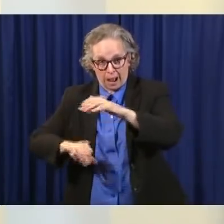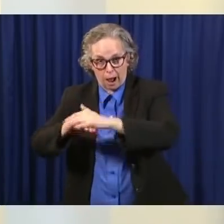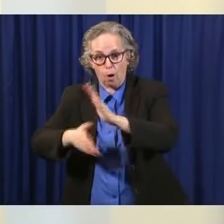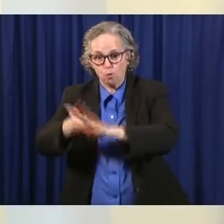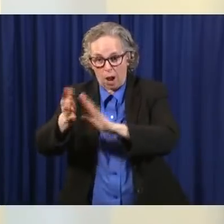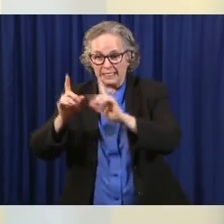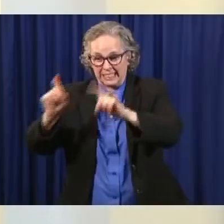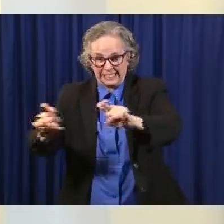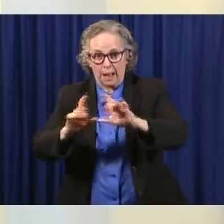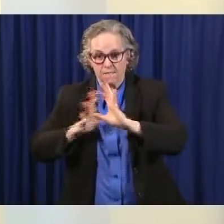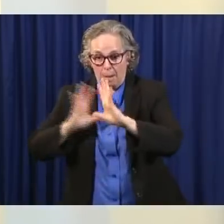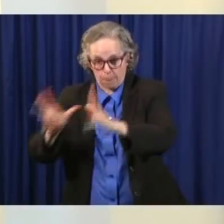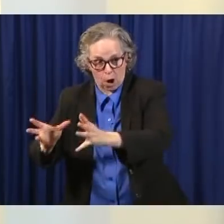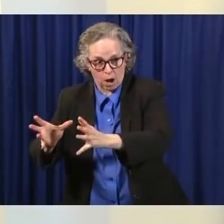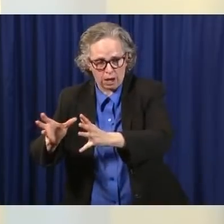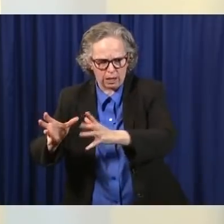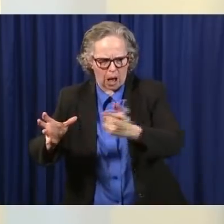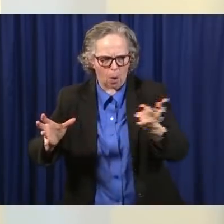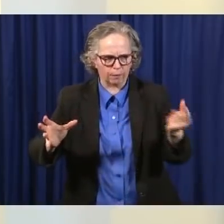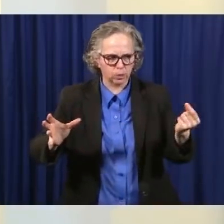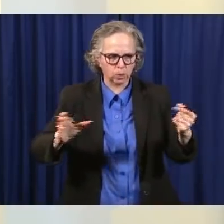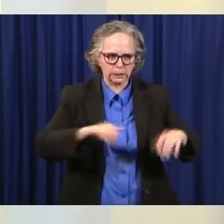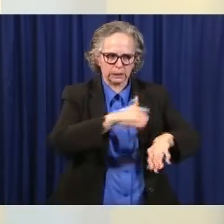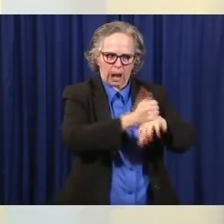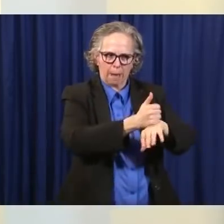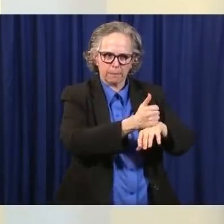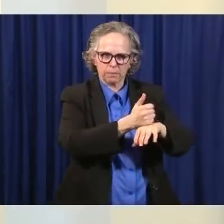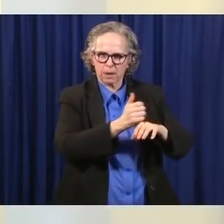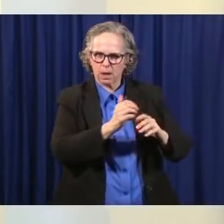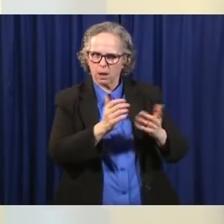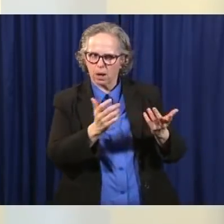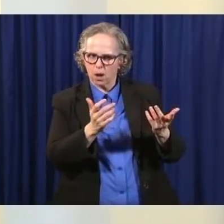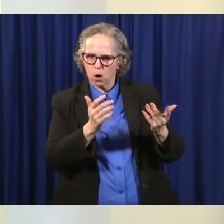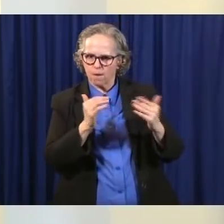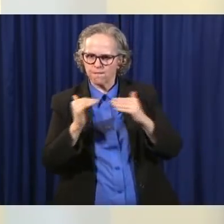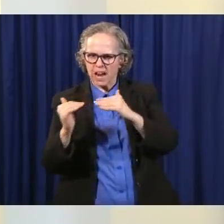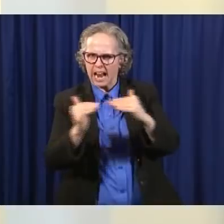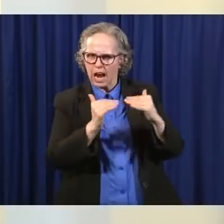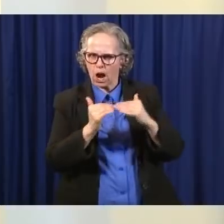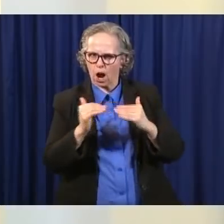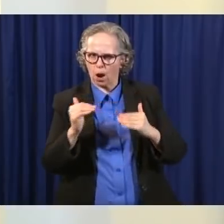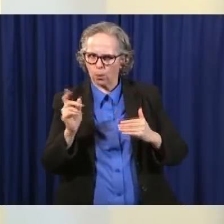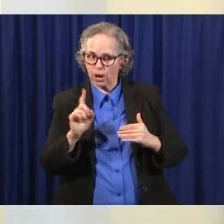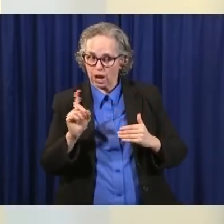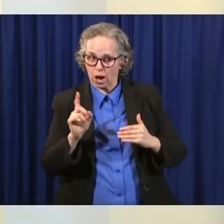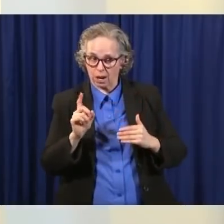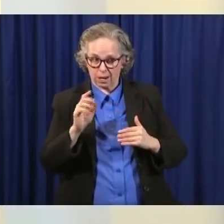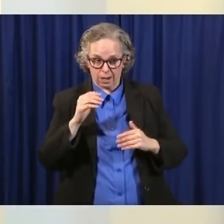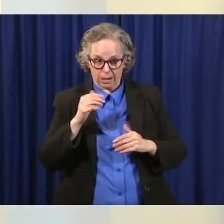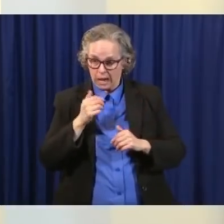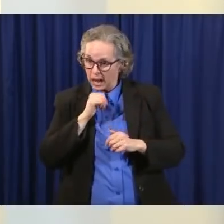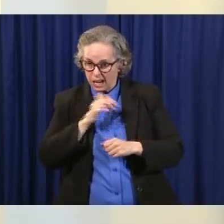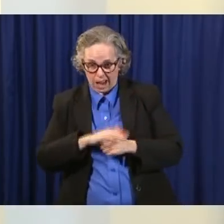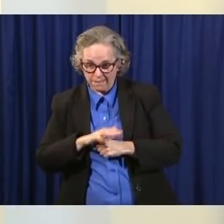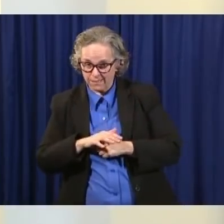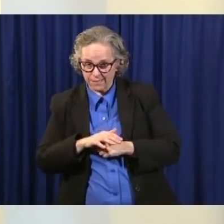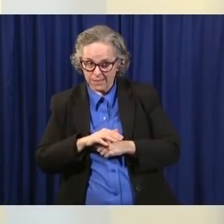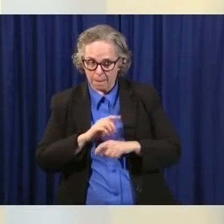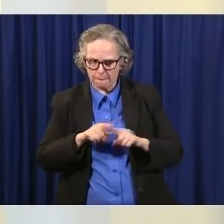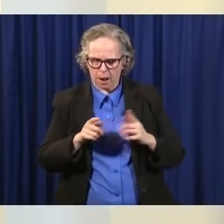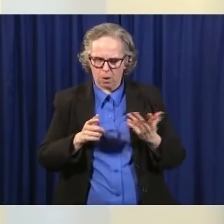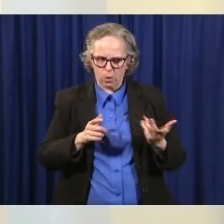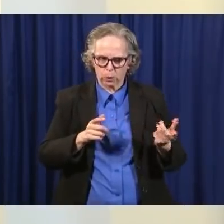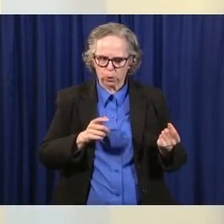we really had to decide, how do we fairly test when we don't have enough? And that was the tiers I shared with you last